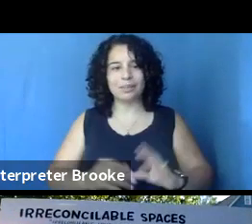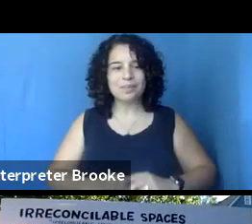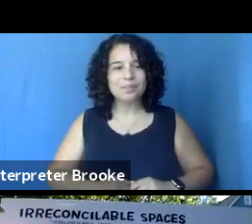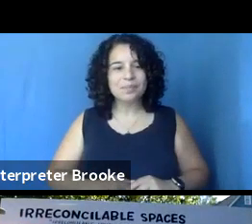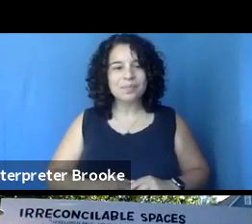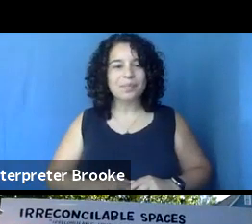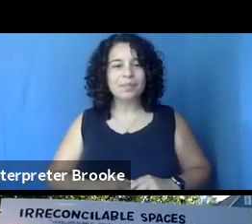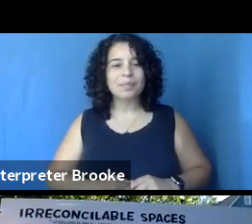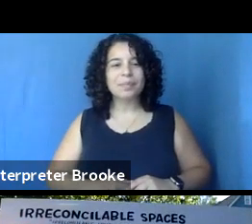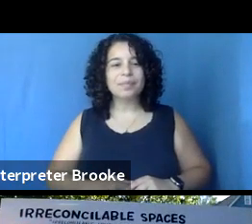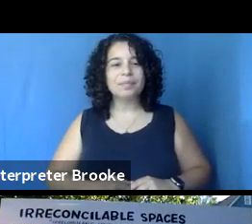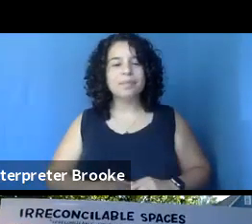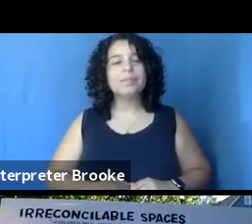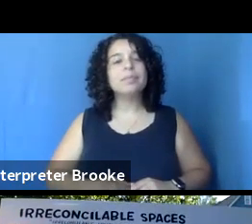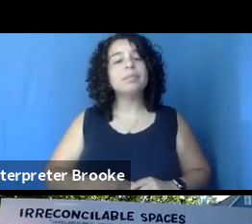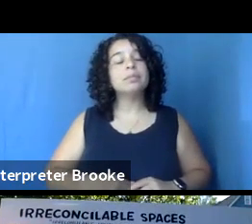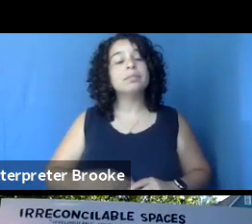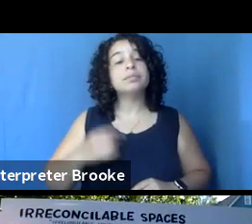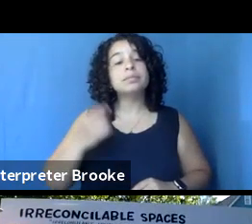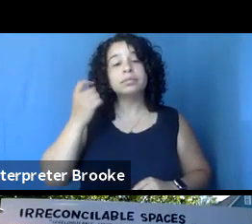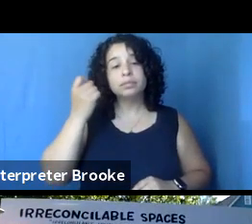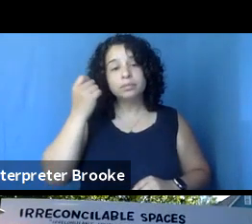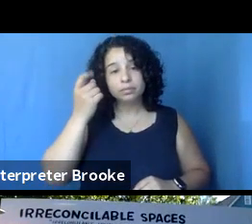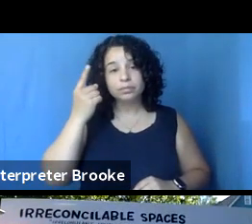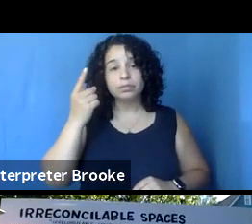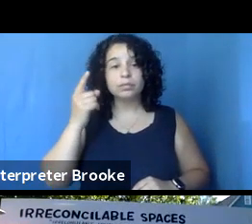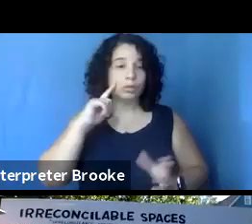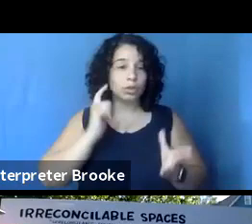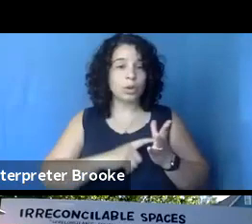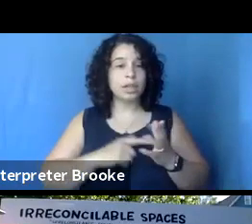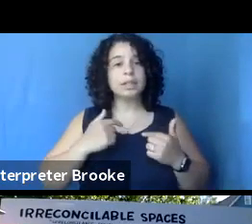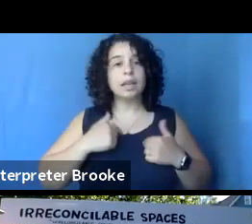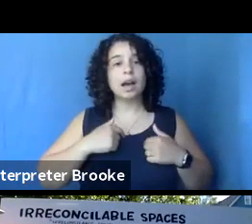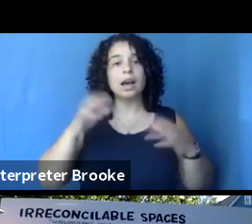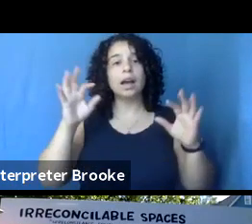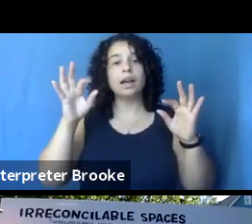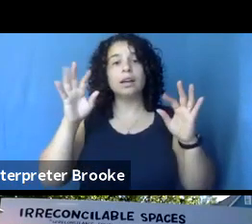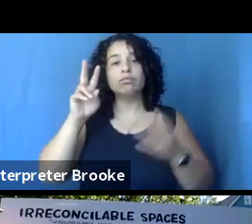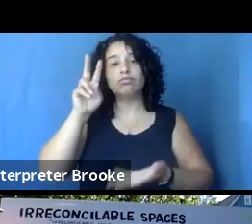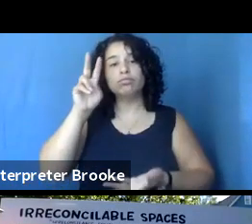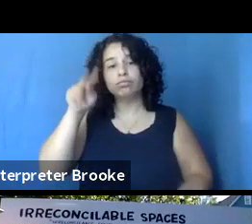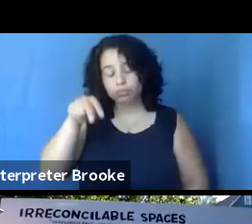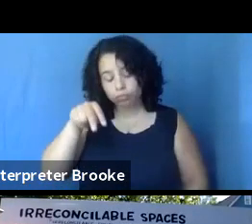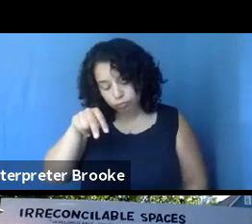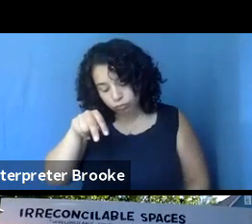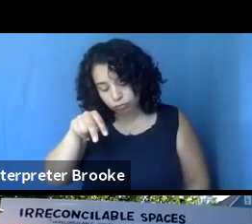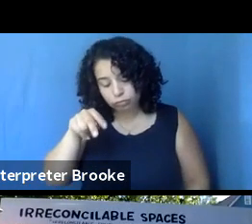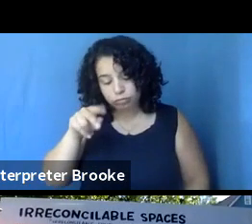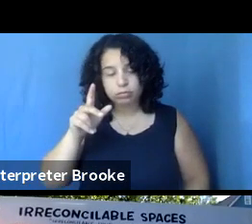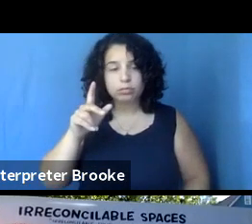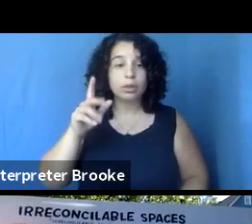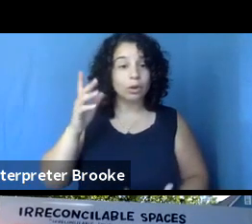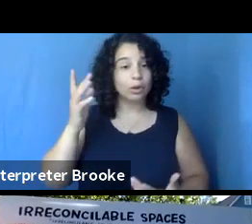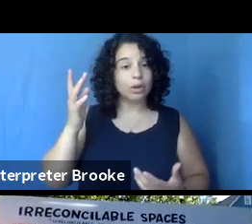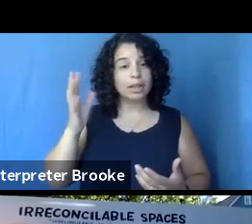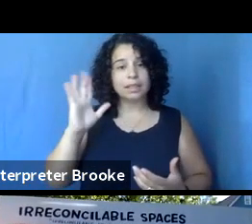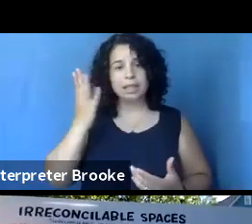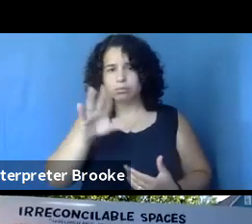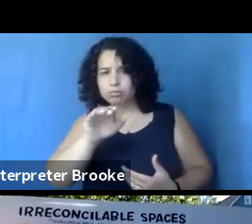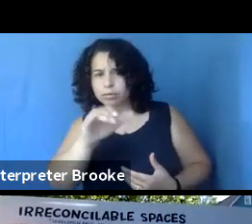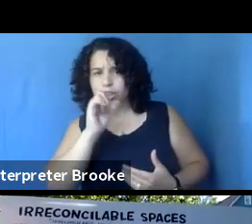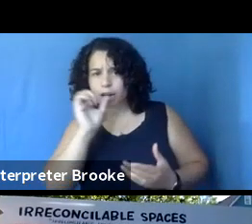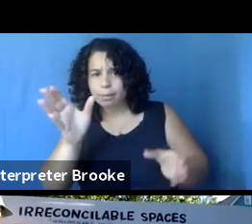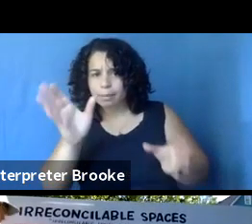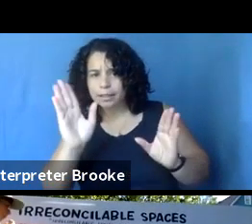I'm also gonna be drawing, so I might be looking down, and if it looks like I'm not attentive, I probably